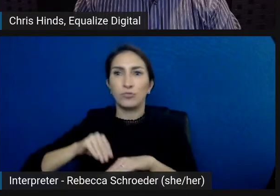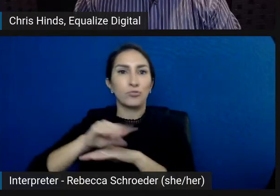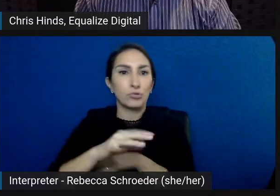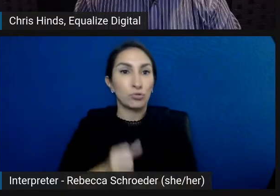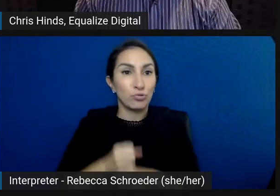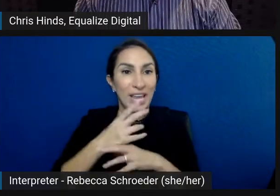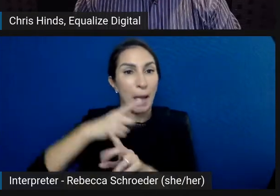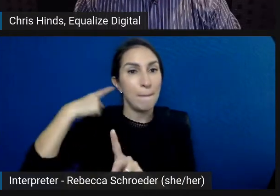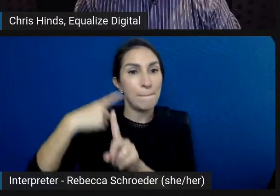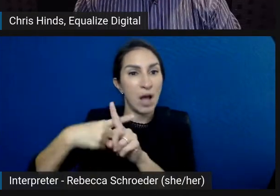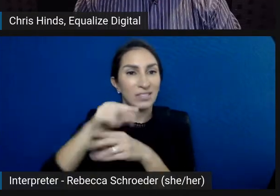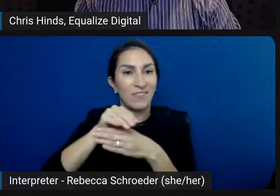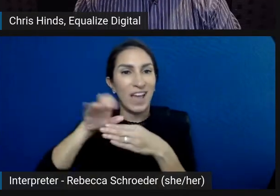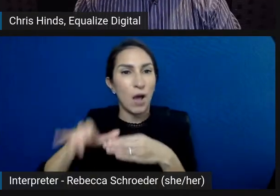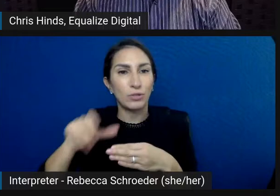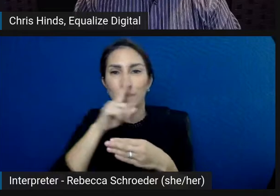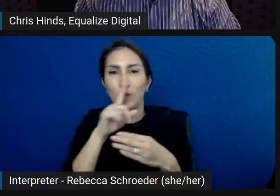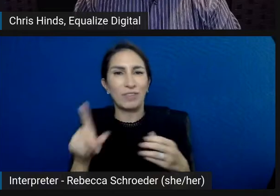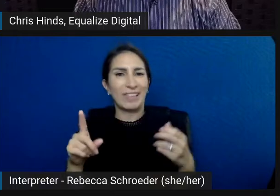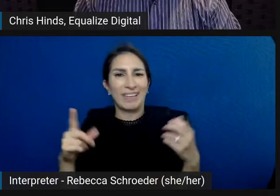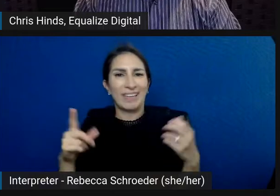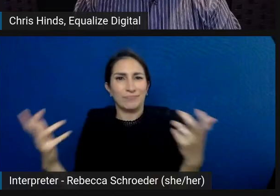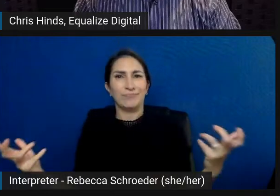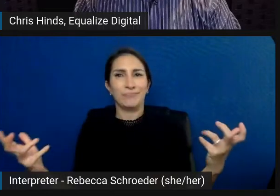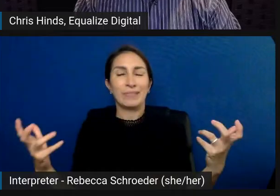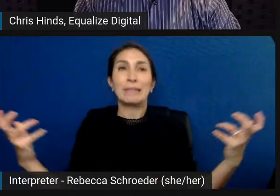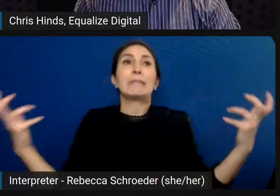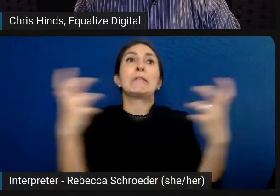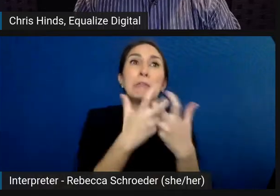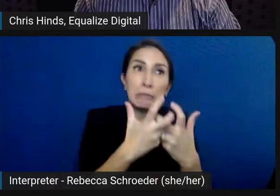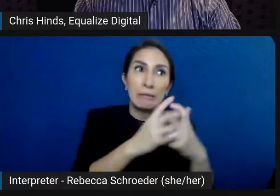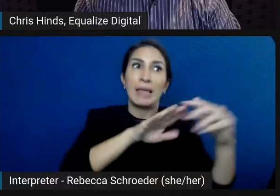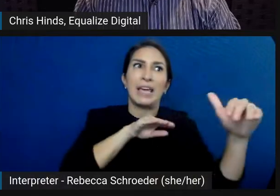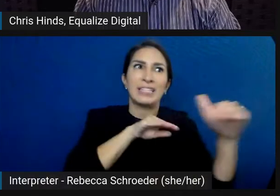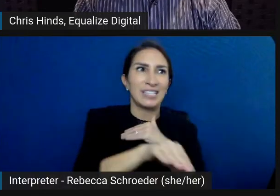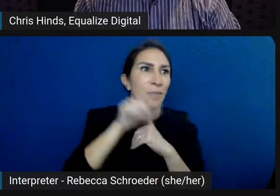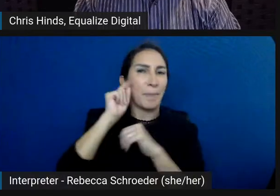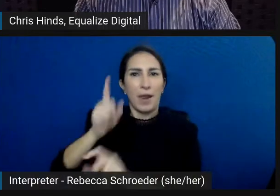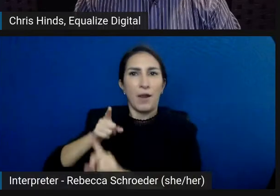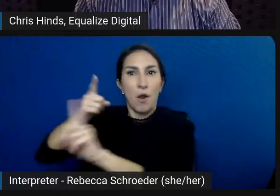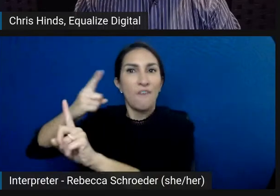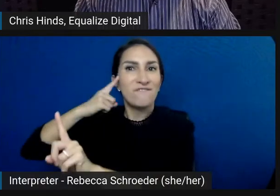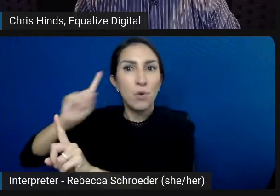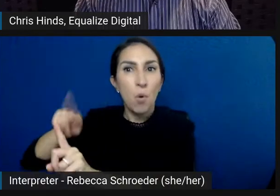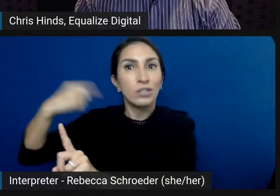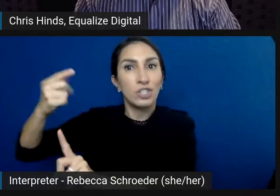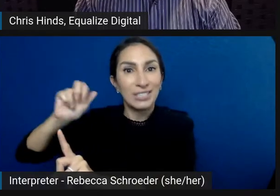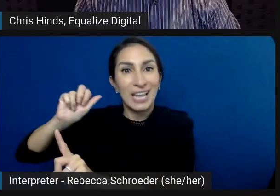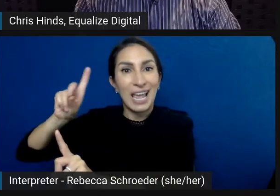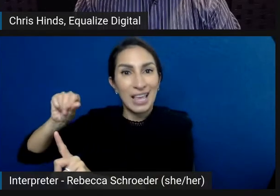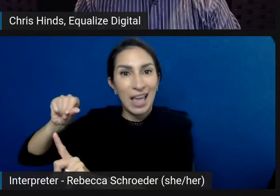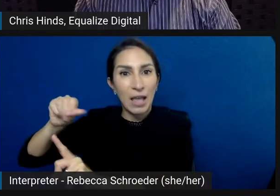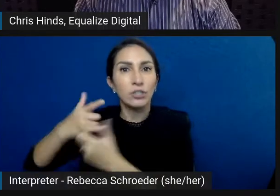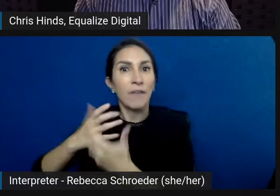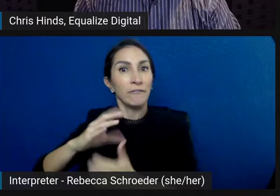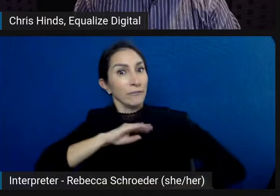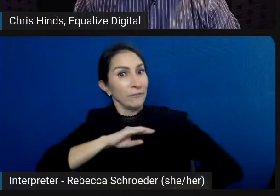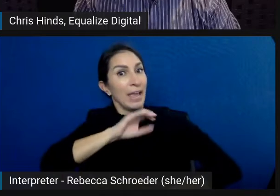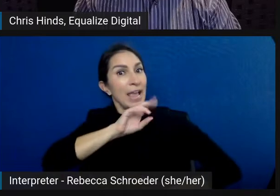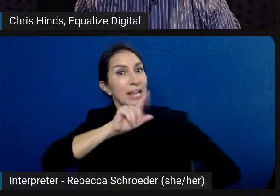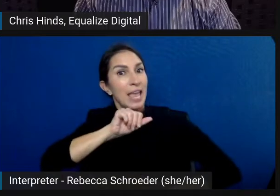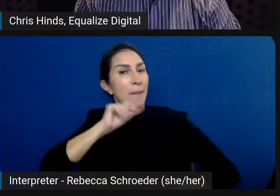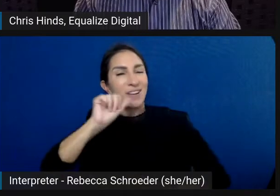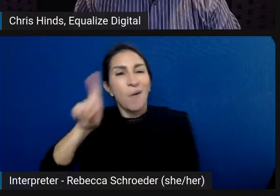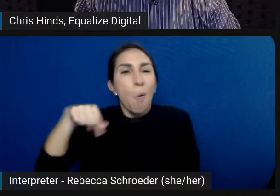is adjacent to accessibility and the ADA, but you're not necessarily making that decision solely for